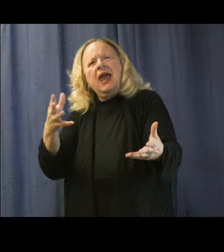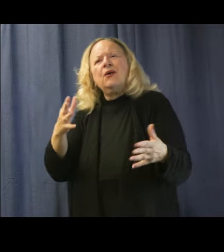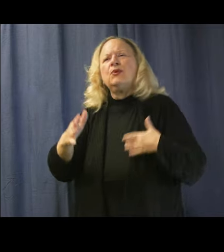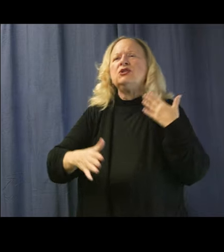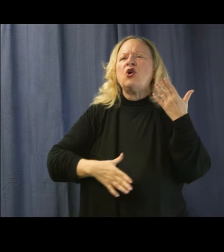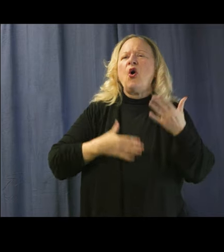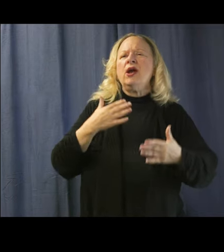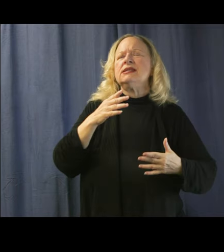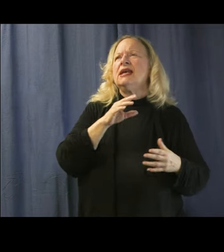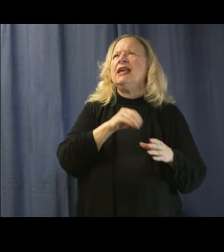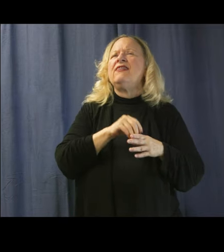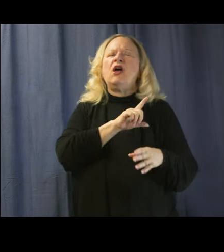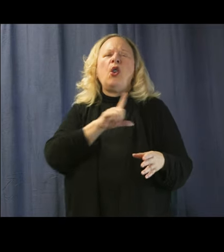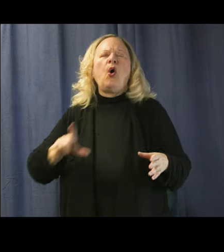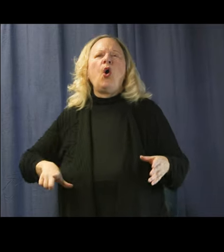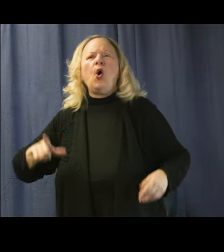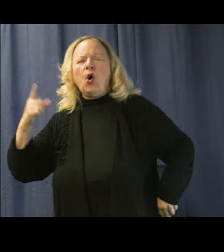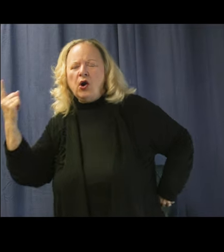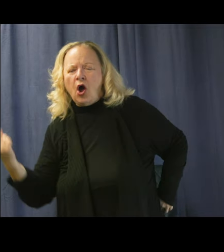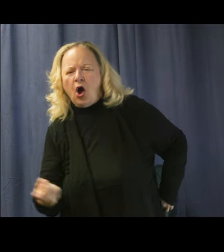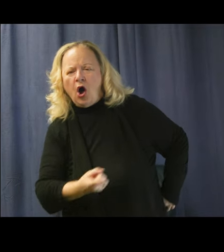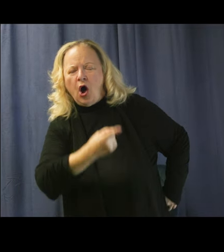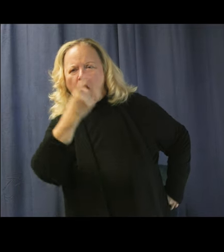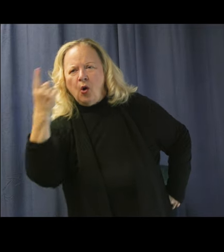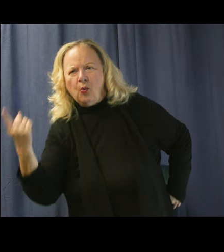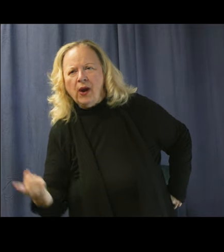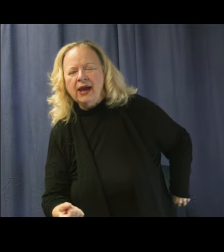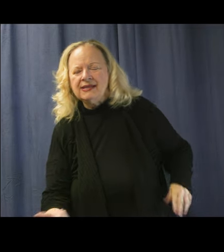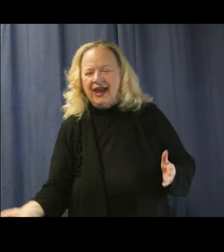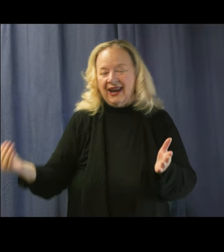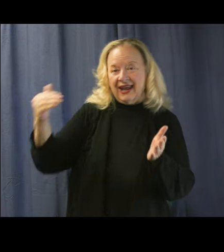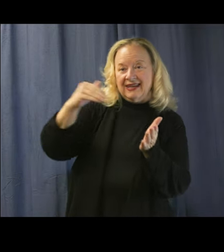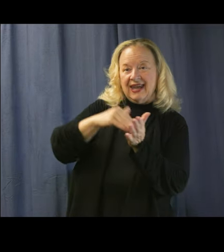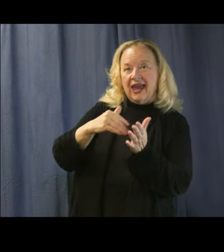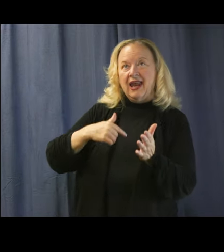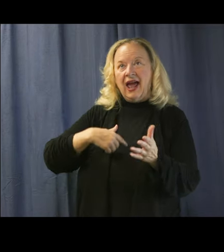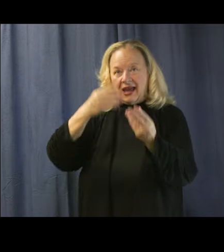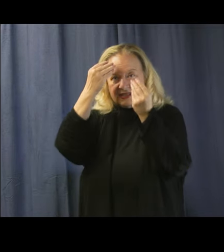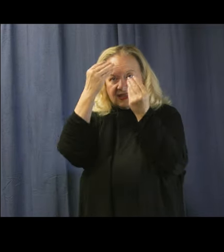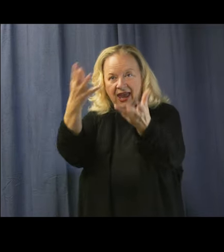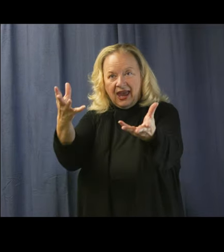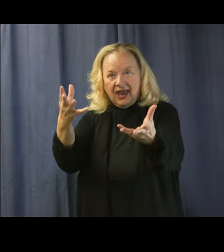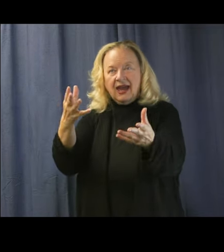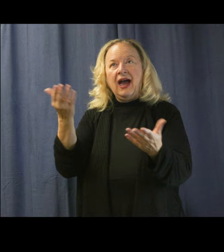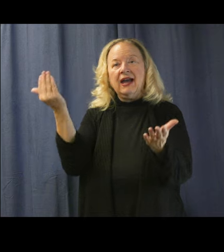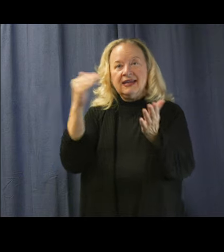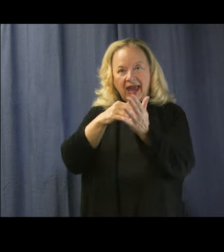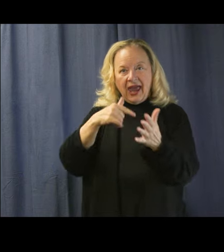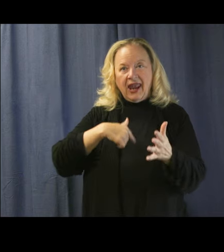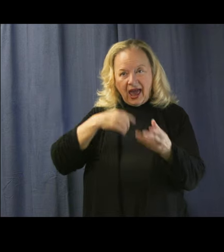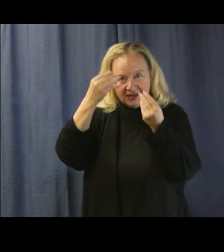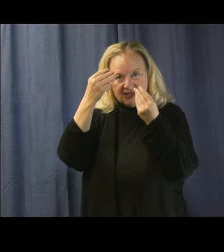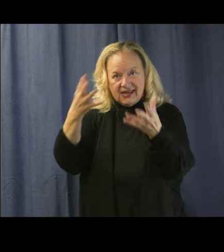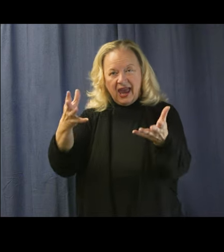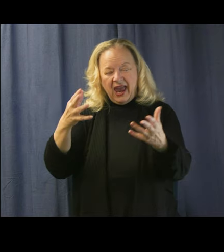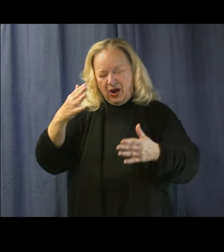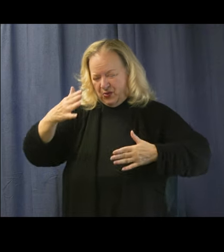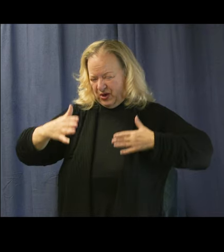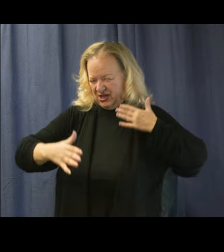Say it one more time. Say it. Rejoice in the Lord always, and again I say,